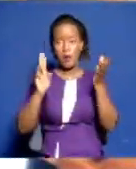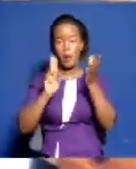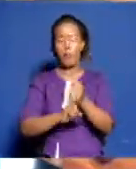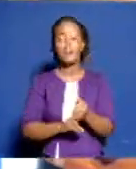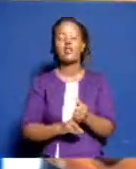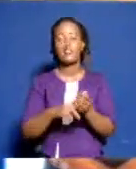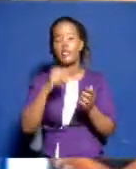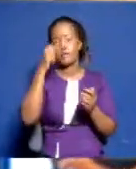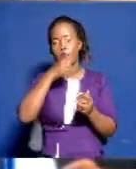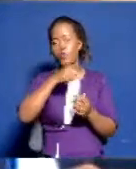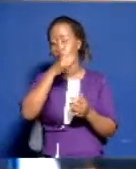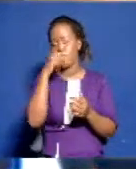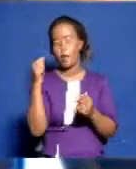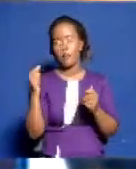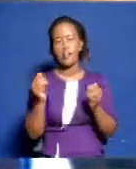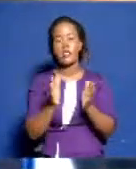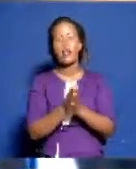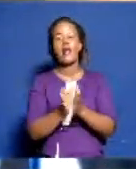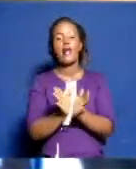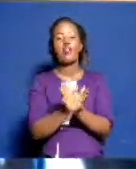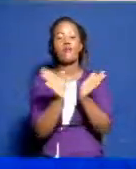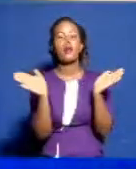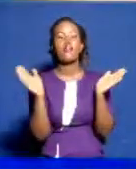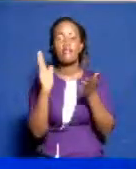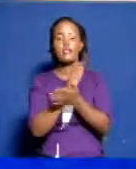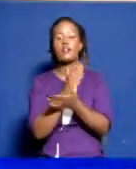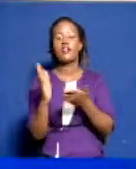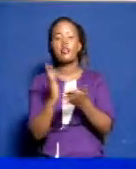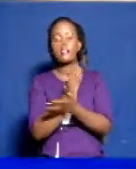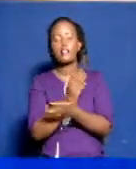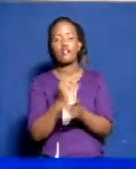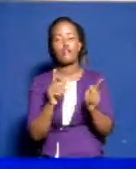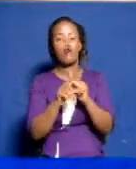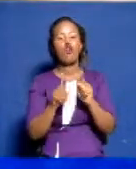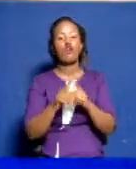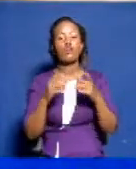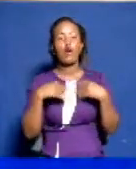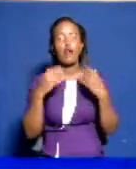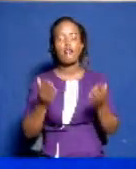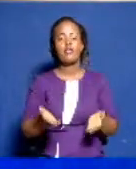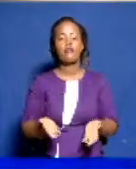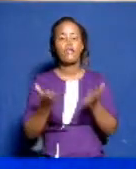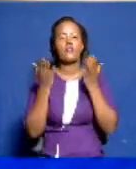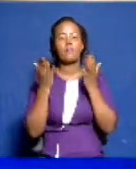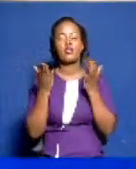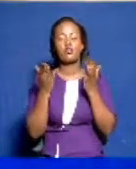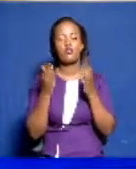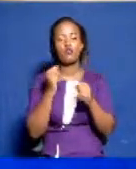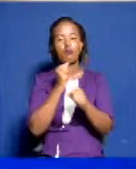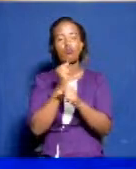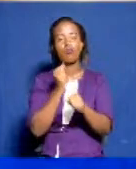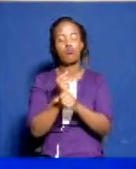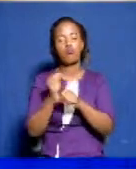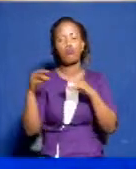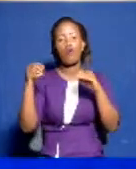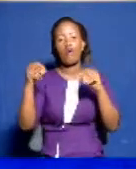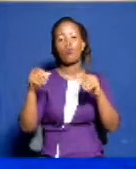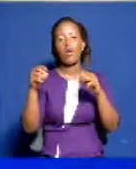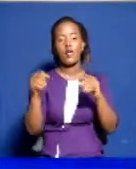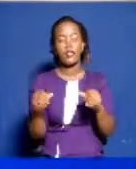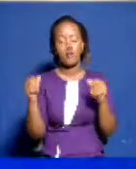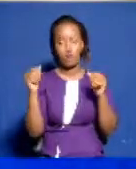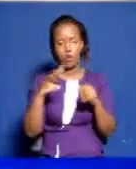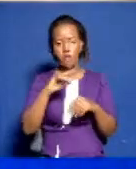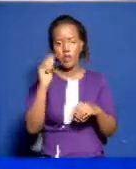private and public sector to ensure advancement in the country's health systems that improve the quality of life